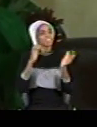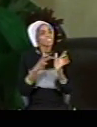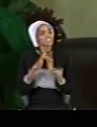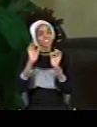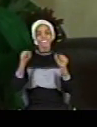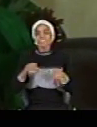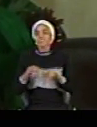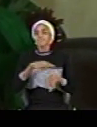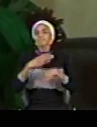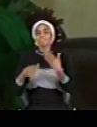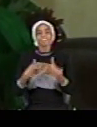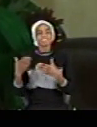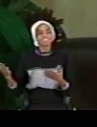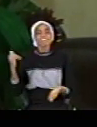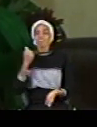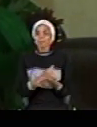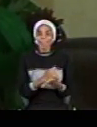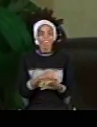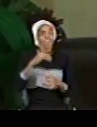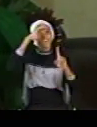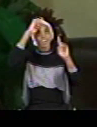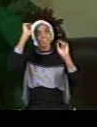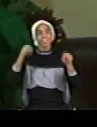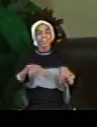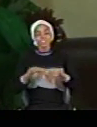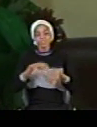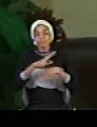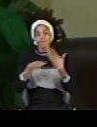Jesus can do our things.